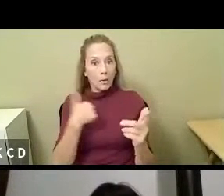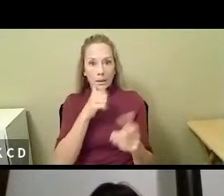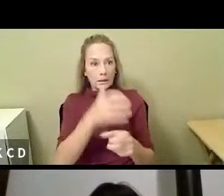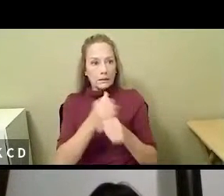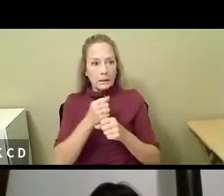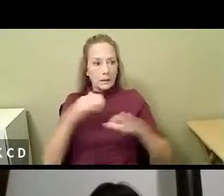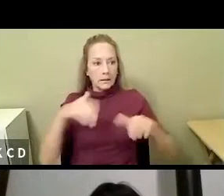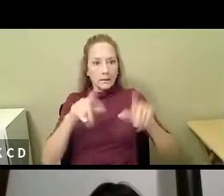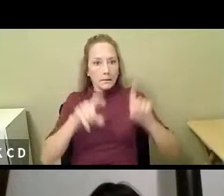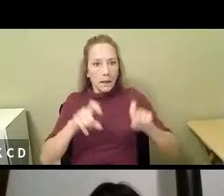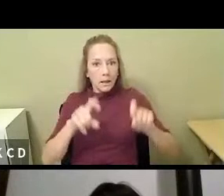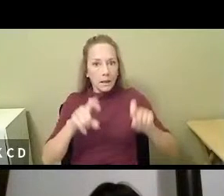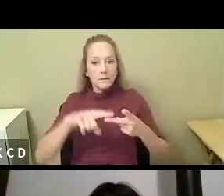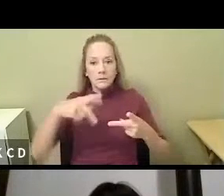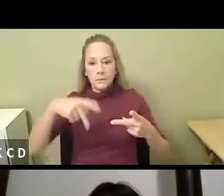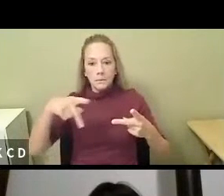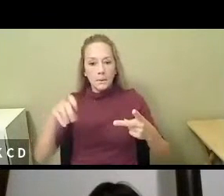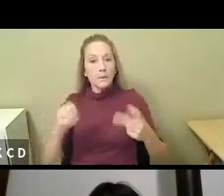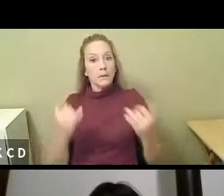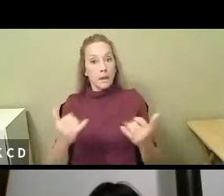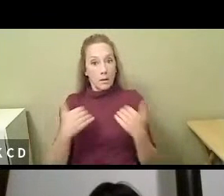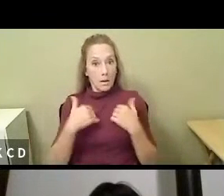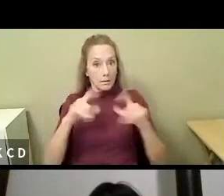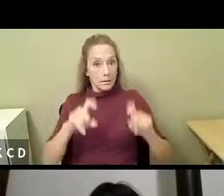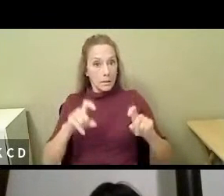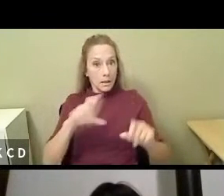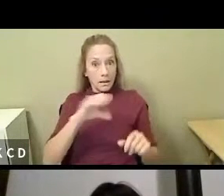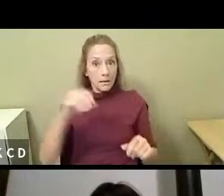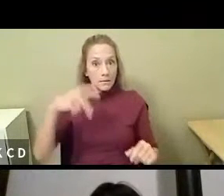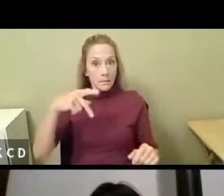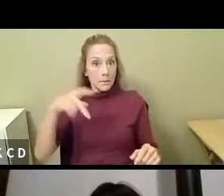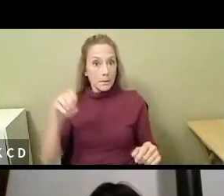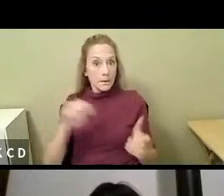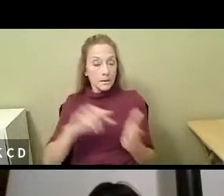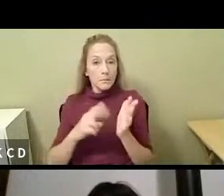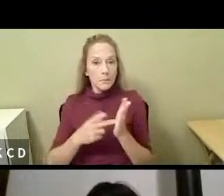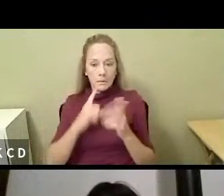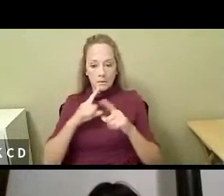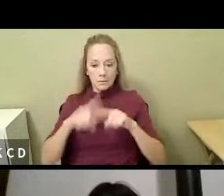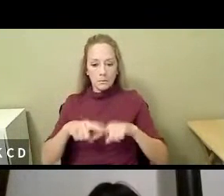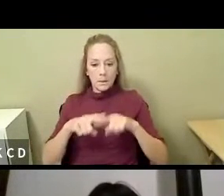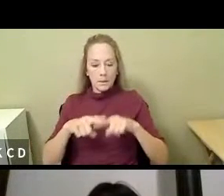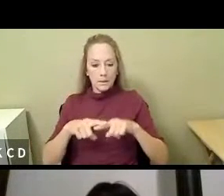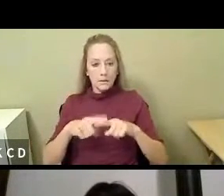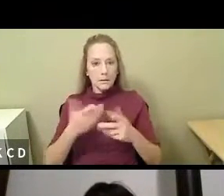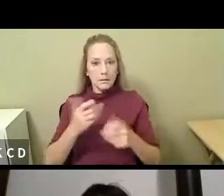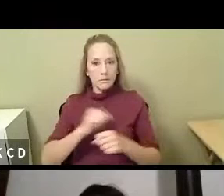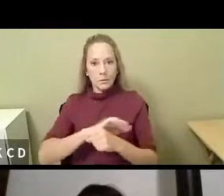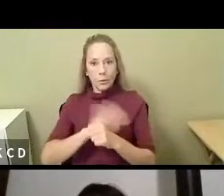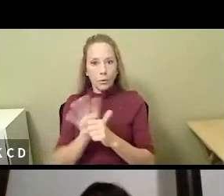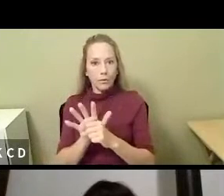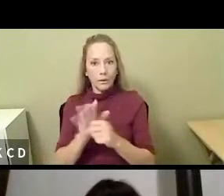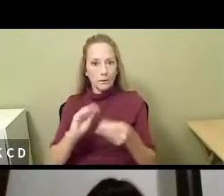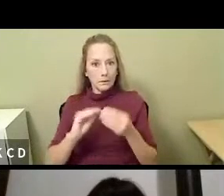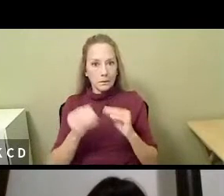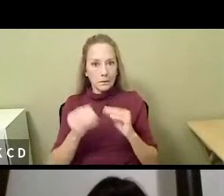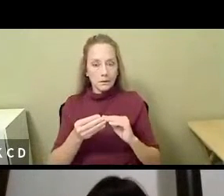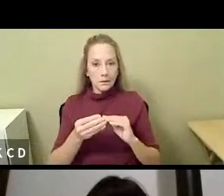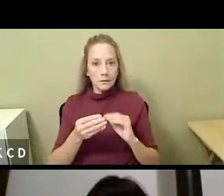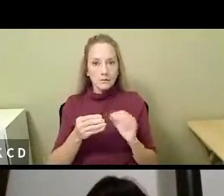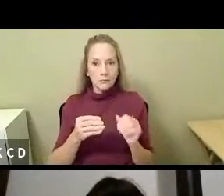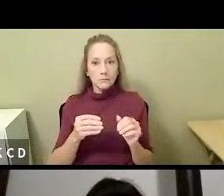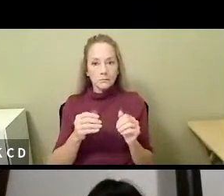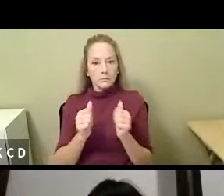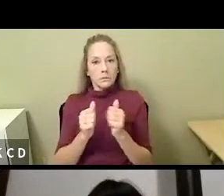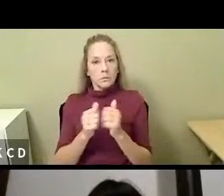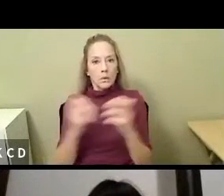at that time. Well, now we have testing and PPE. It's really just a situation of what the COVID status is. And so without the